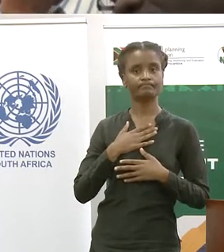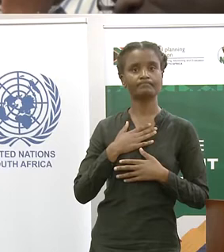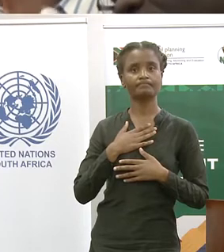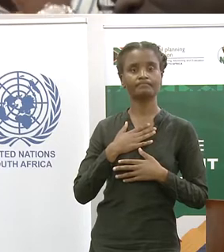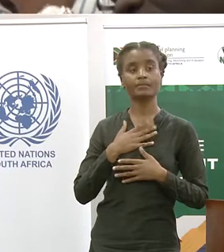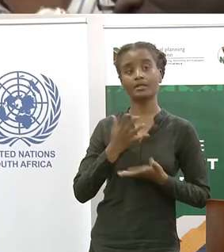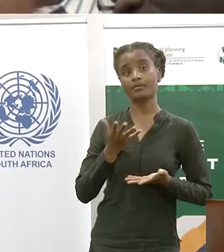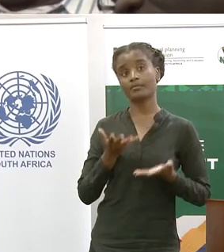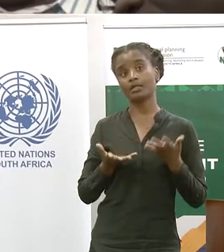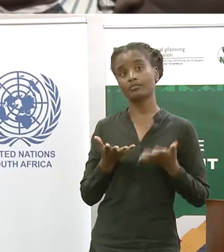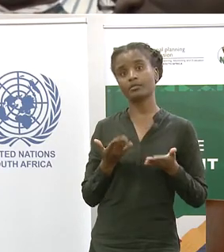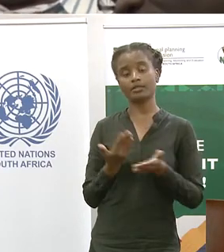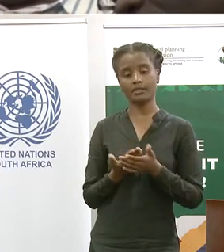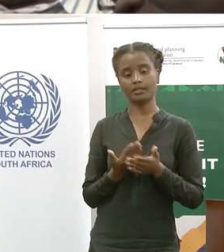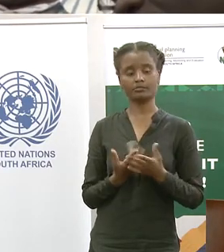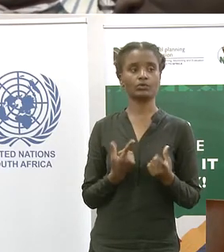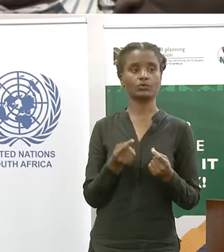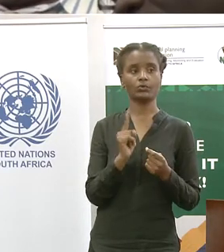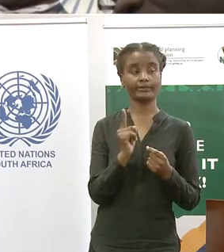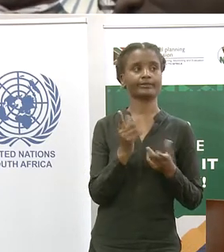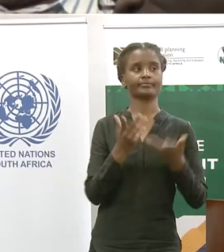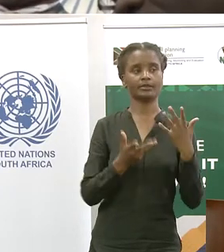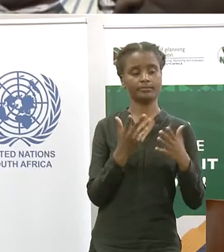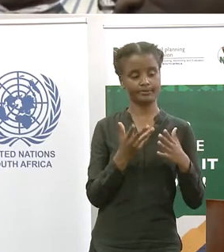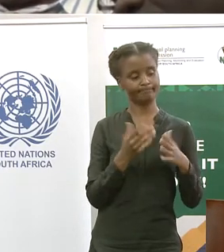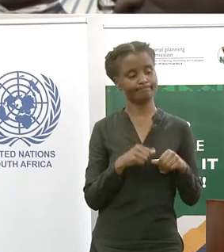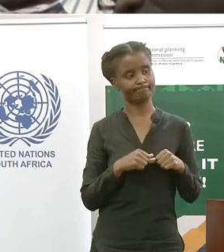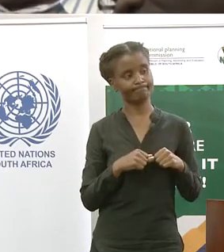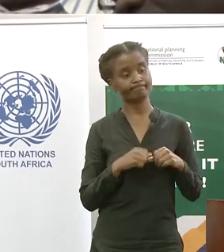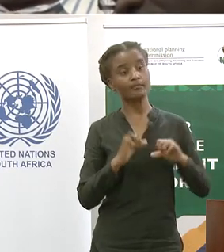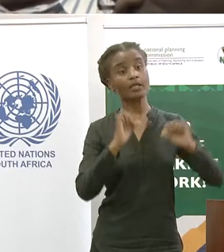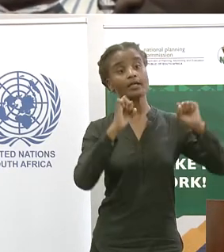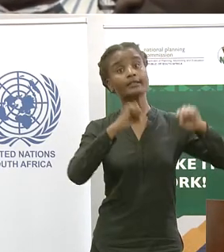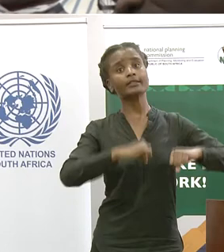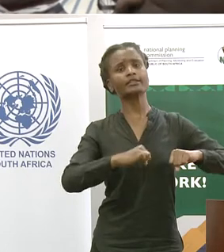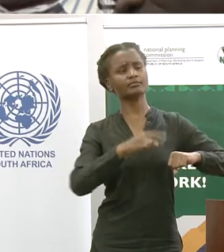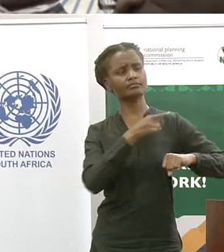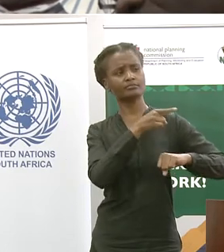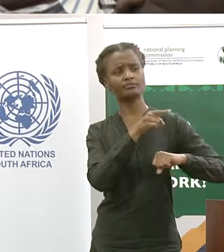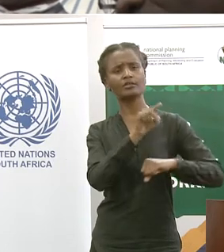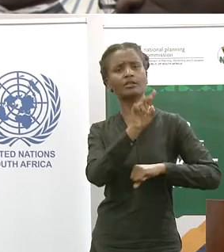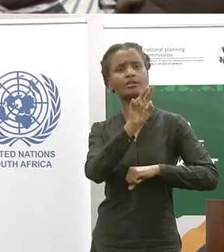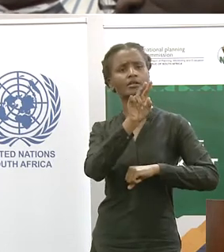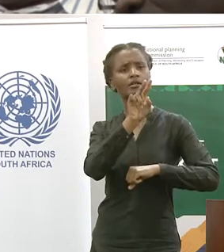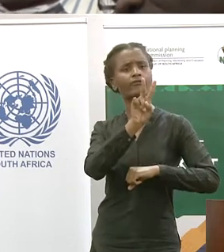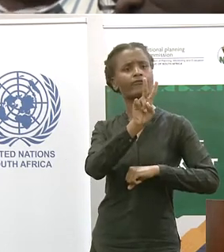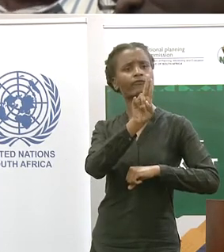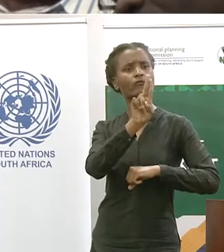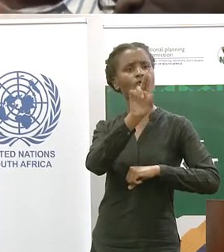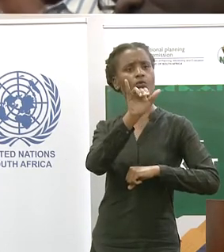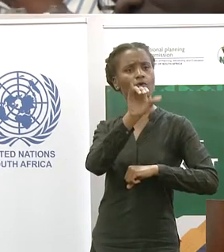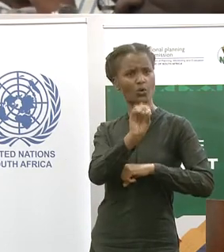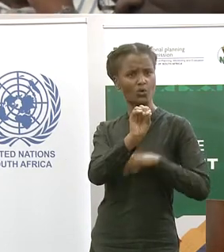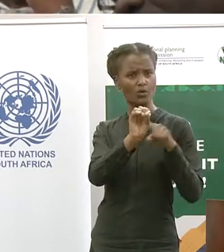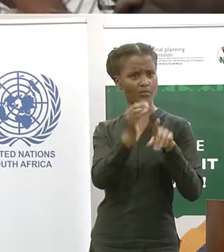and perhaps move to agree with Usis Vuyo when you're saying the issue of institutions remains